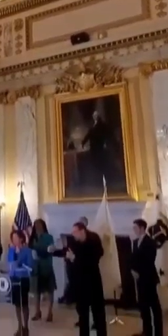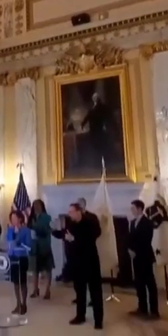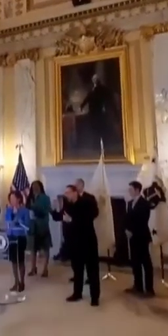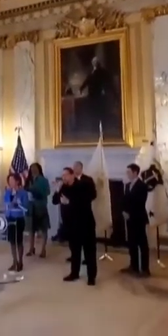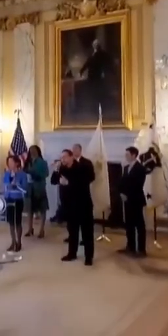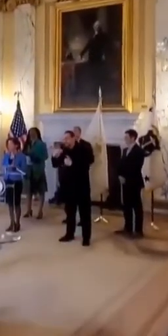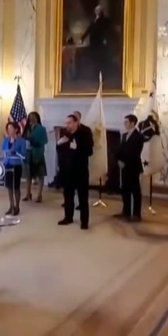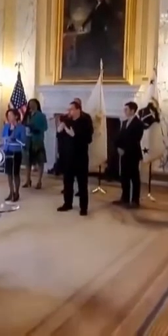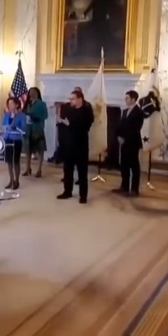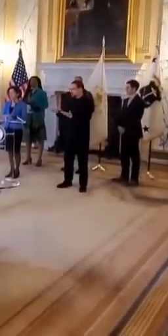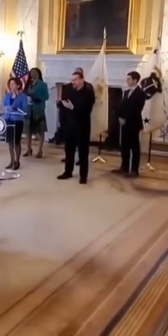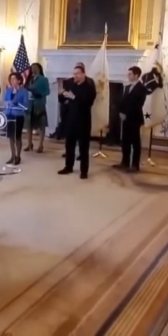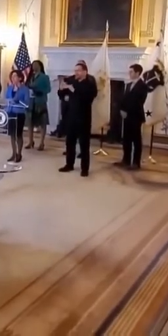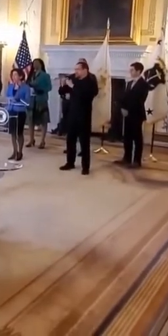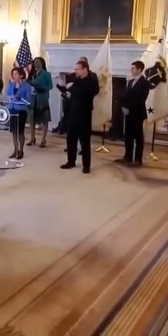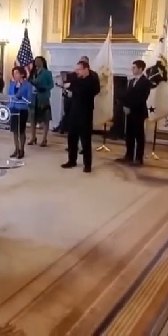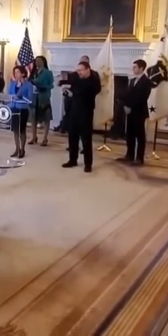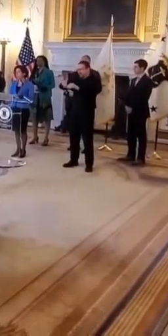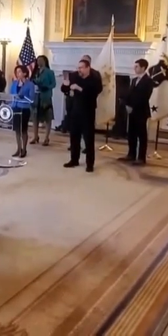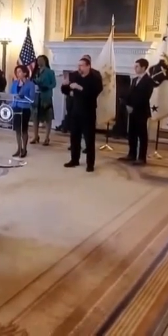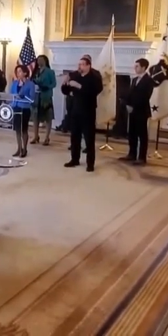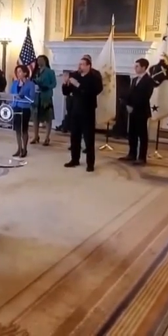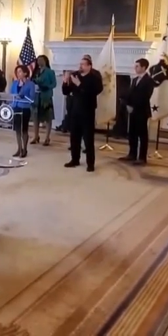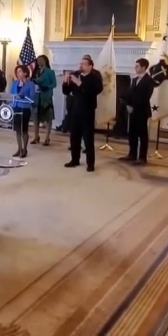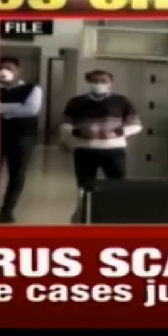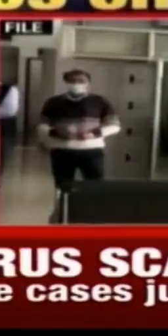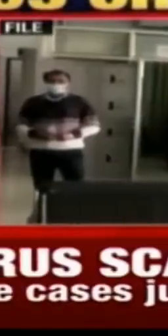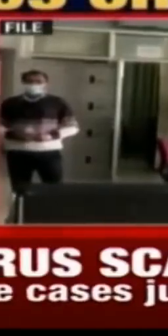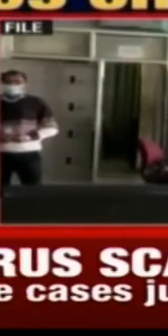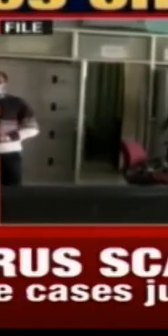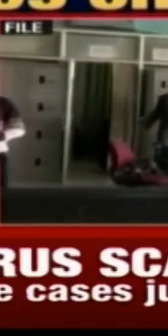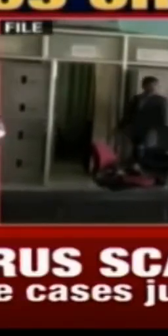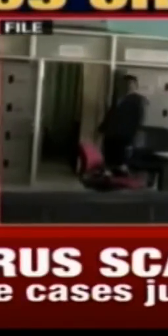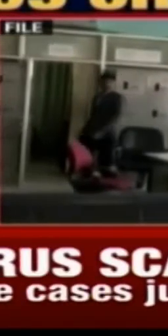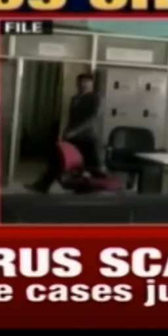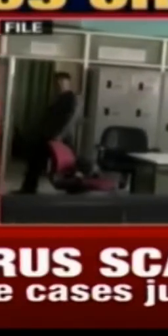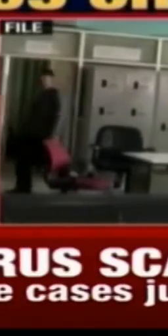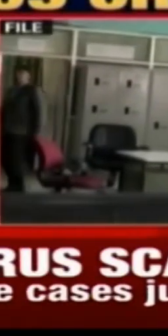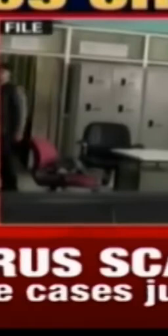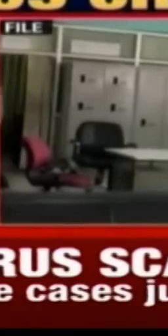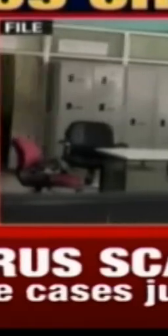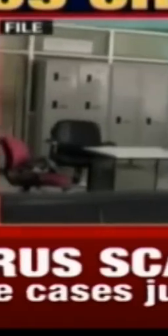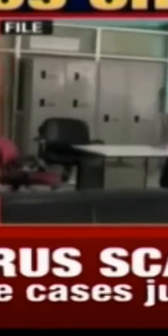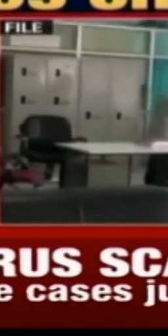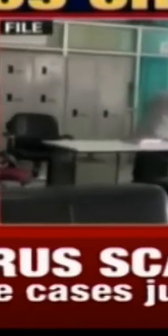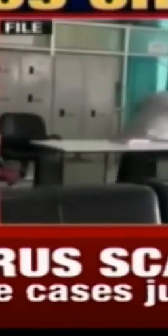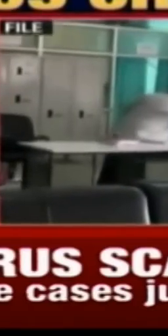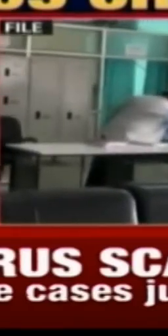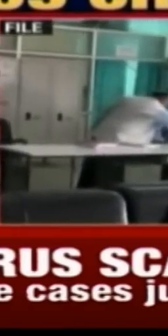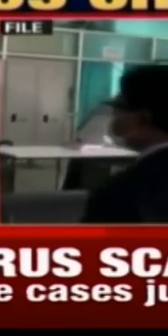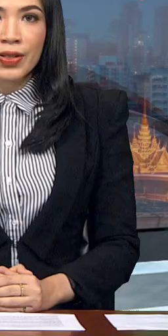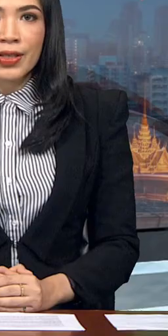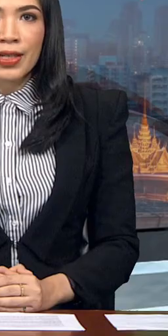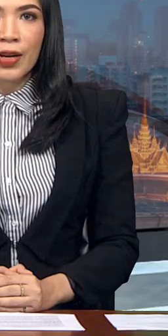the number of confirmed COVID-19 cases in Rhode Island jumps by 33 overnight. The total number of coronavirus cases in India has climbed